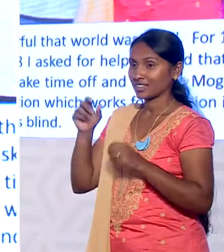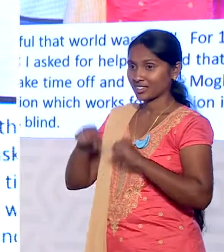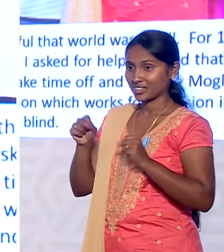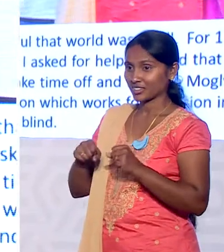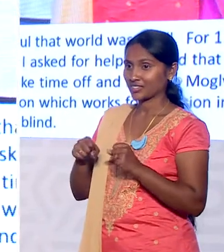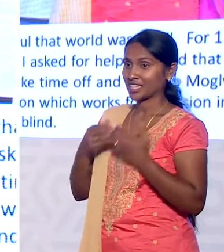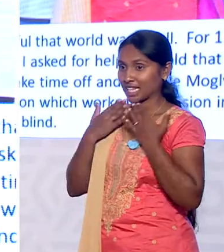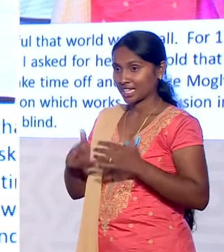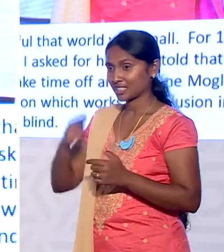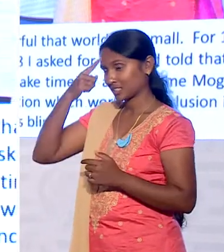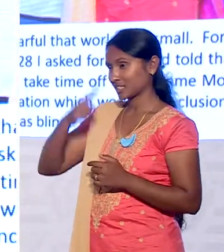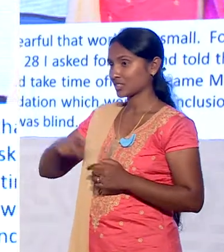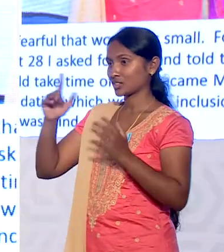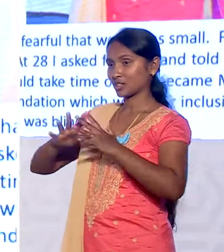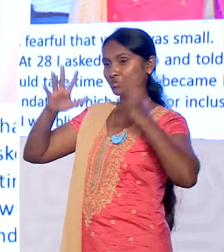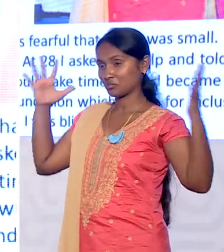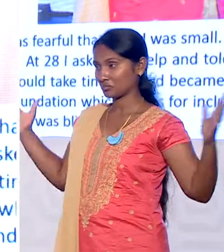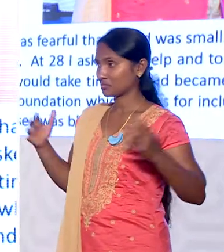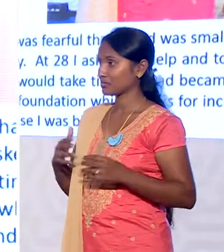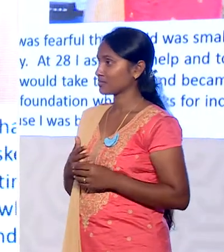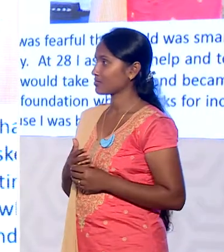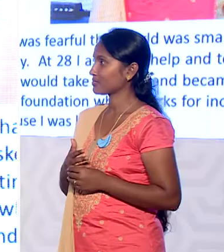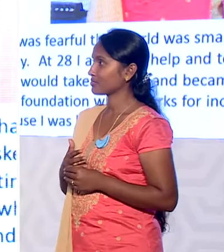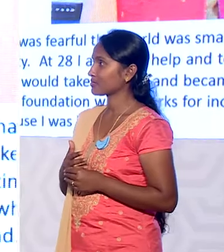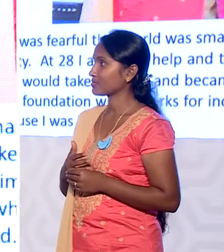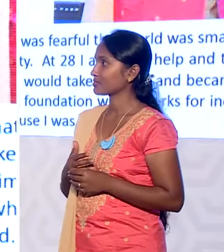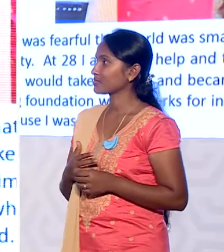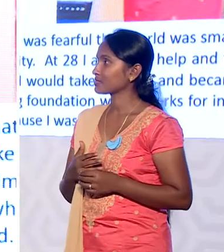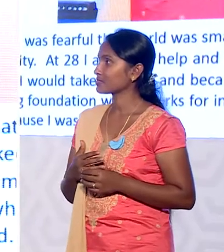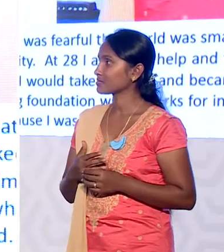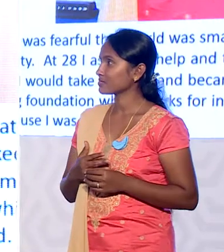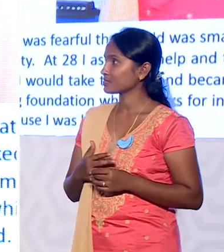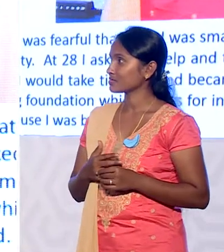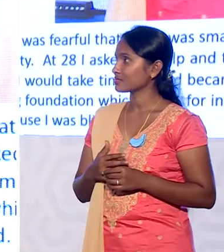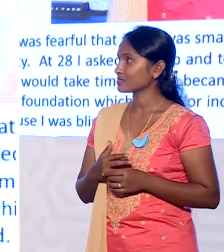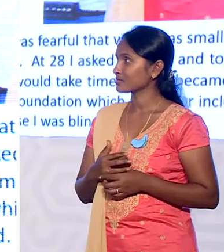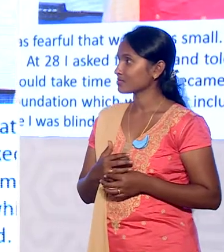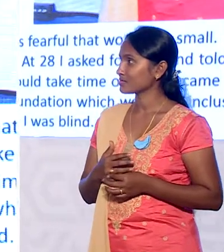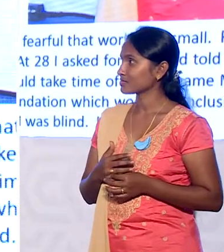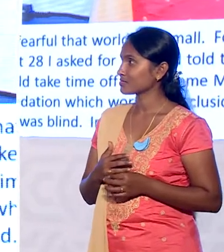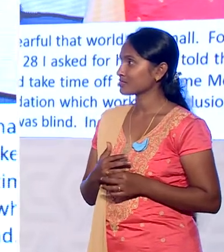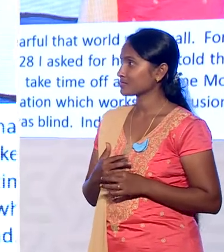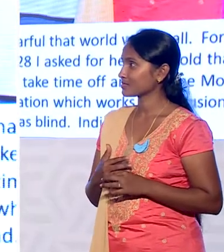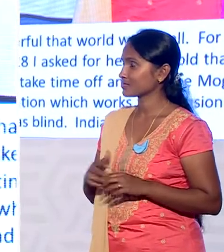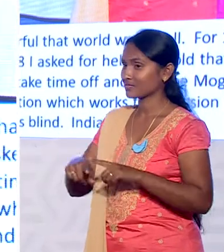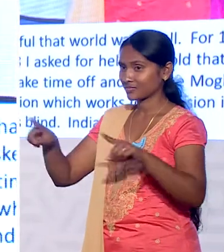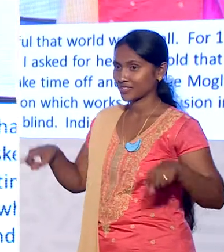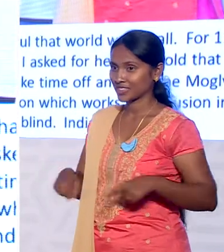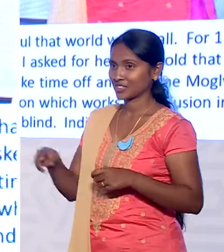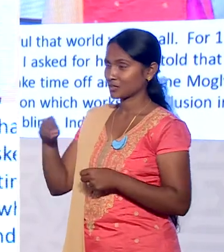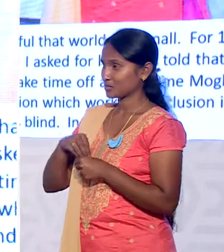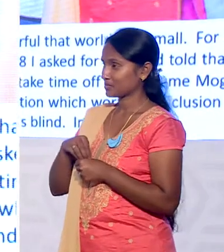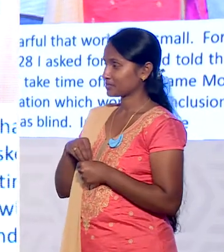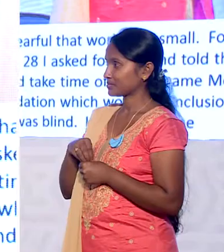country enough for helping me see what I could not see, that in my flawed state, I was my absolute